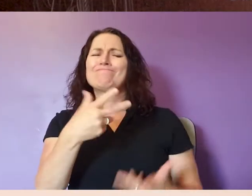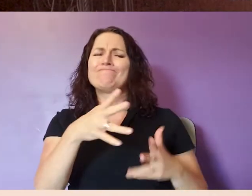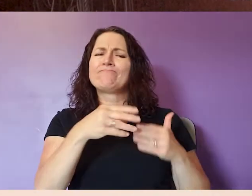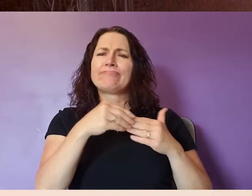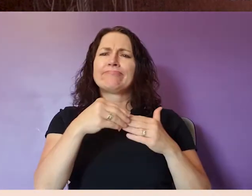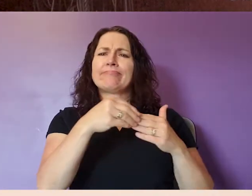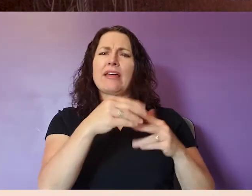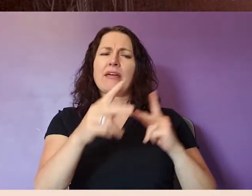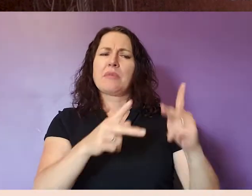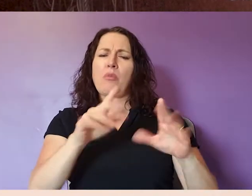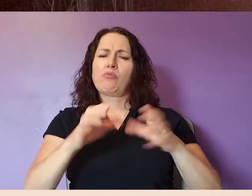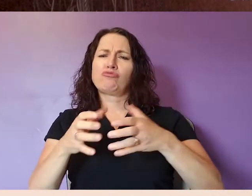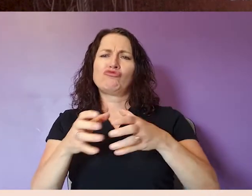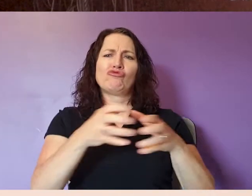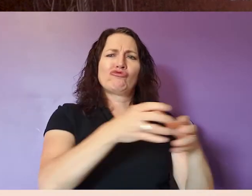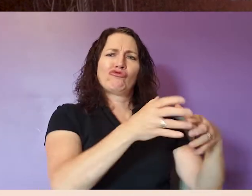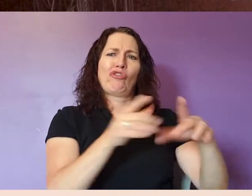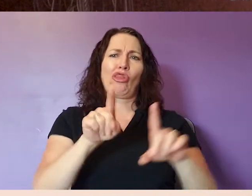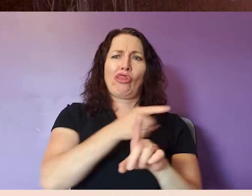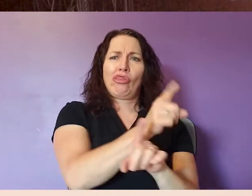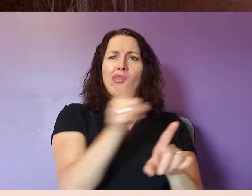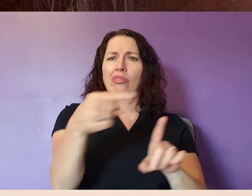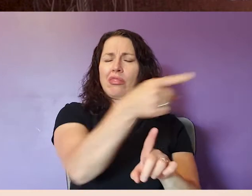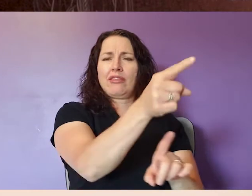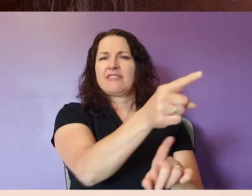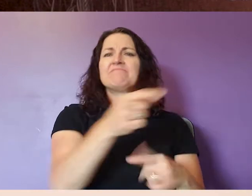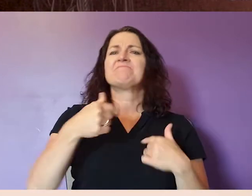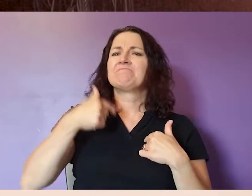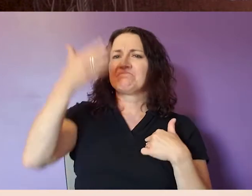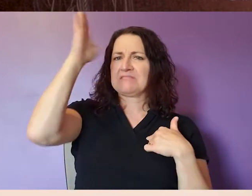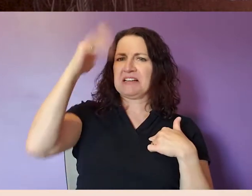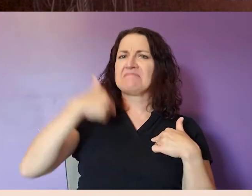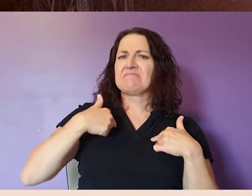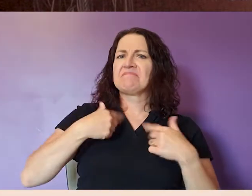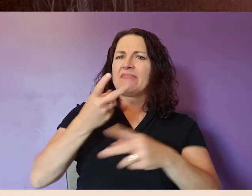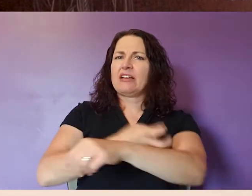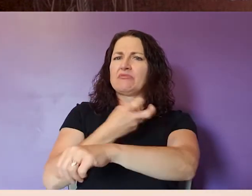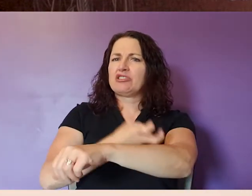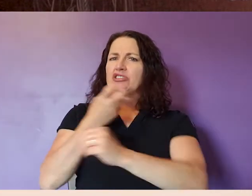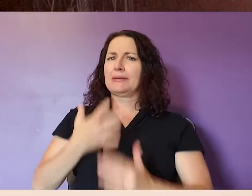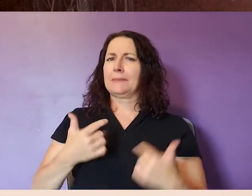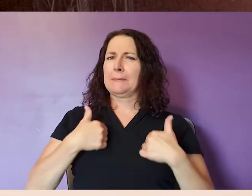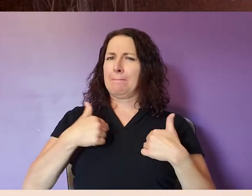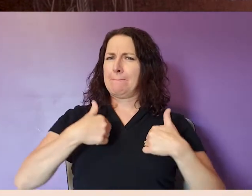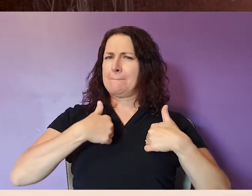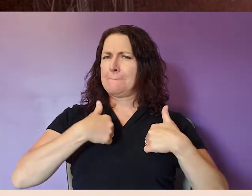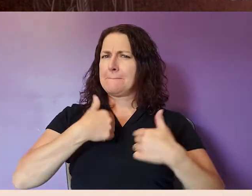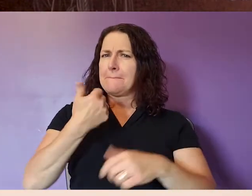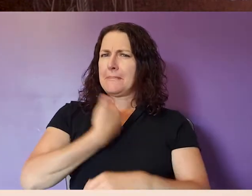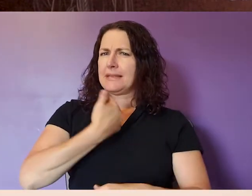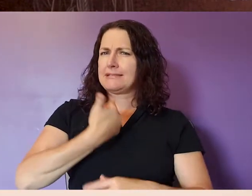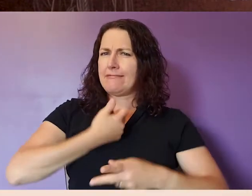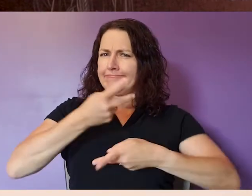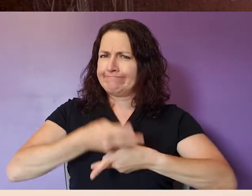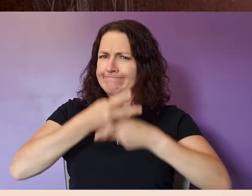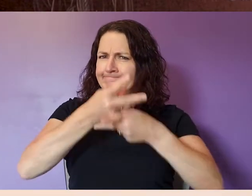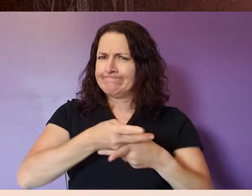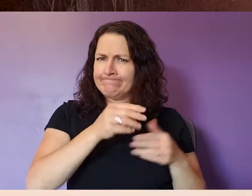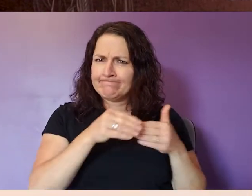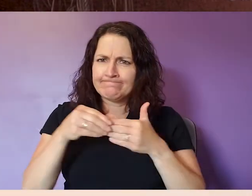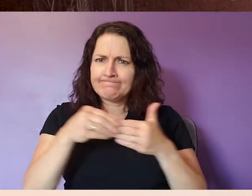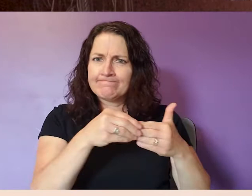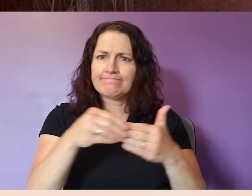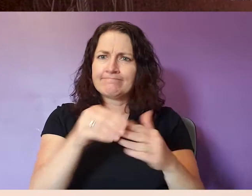flock astray i am going to be the shepherd i myself will shepherd them